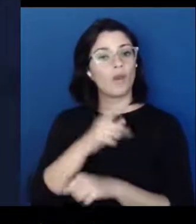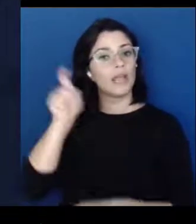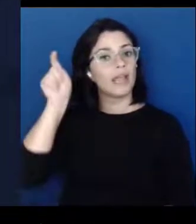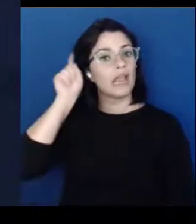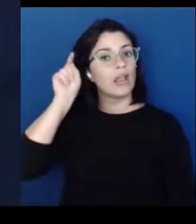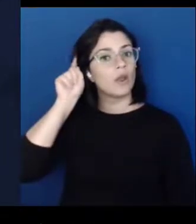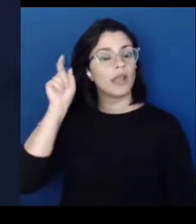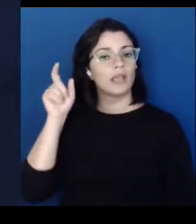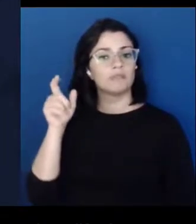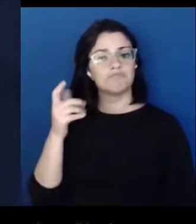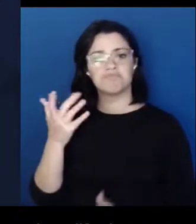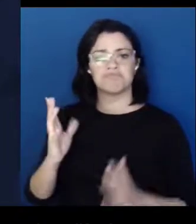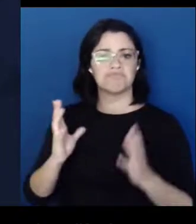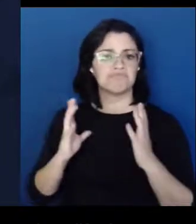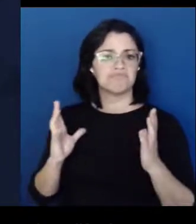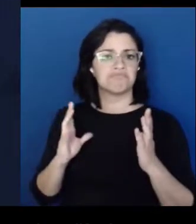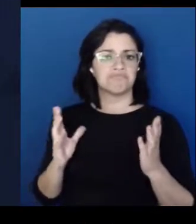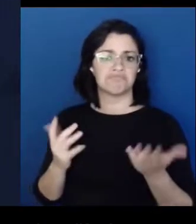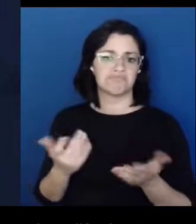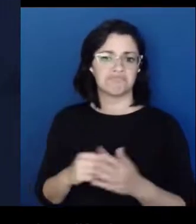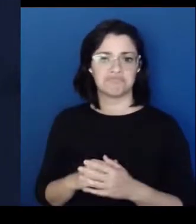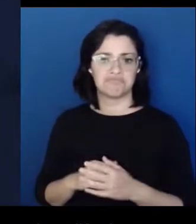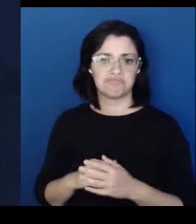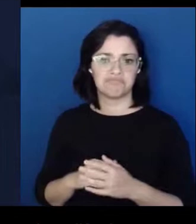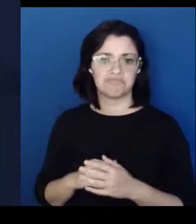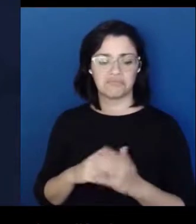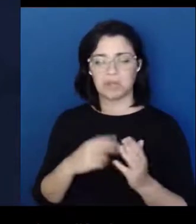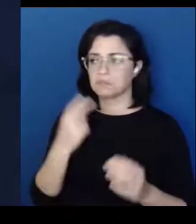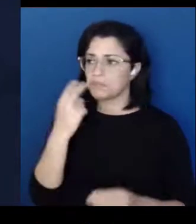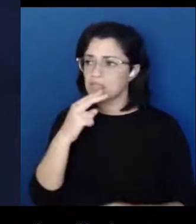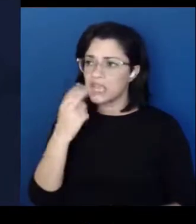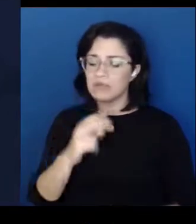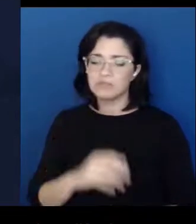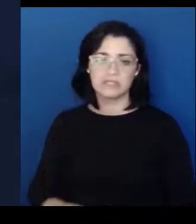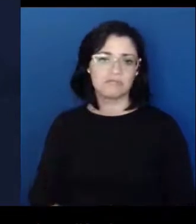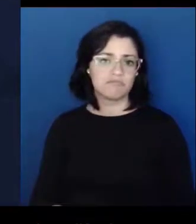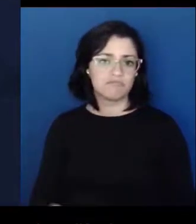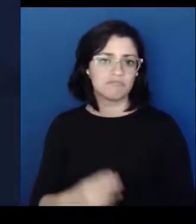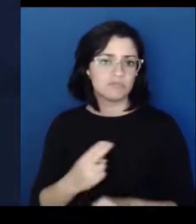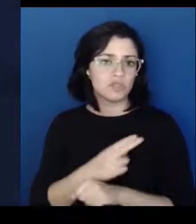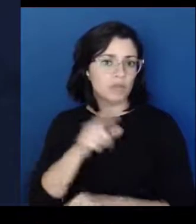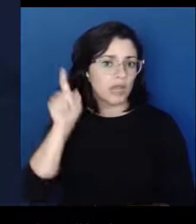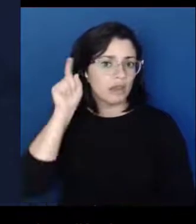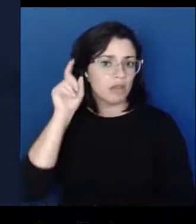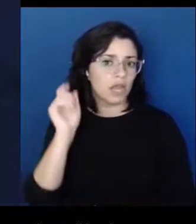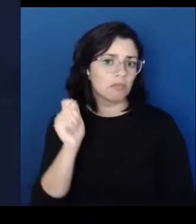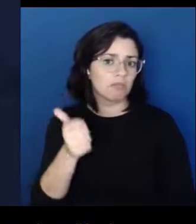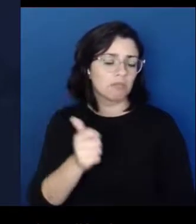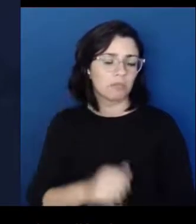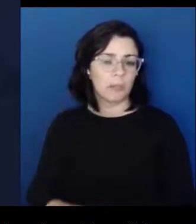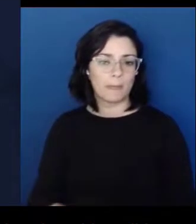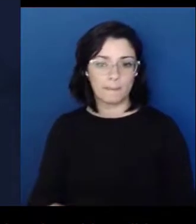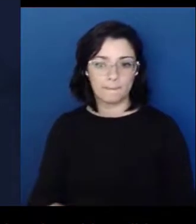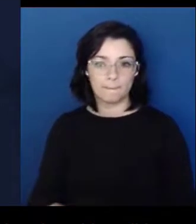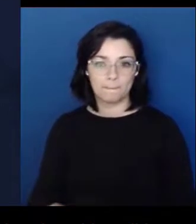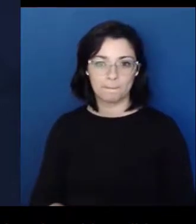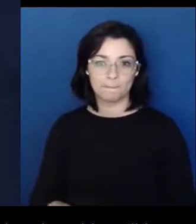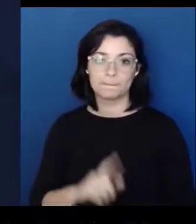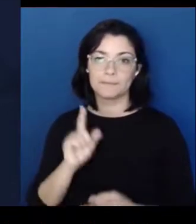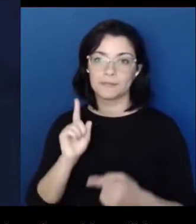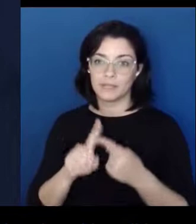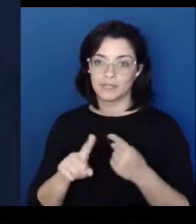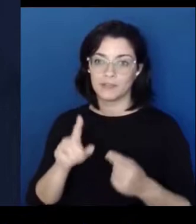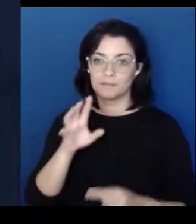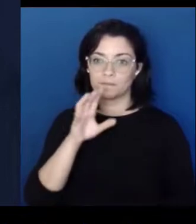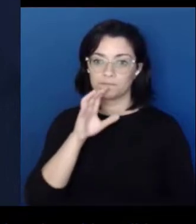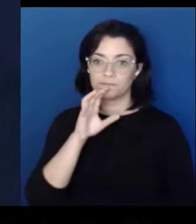more beyond reading lips and using my hearing aid until I reached the age of 40. And